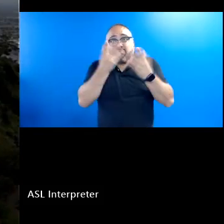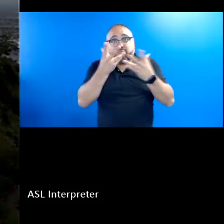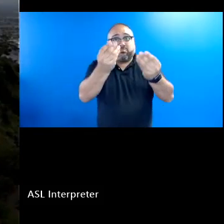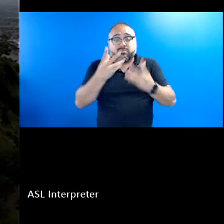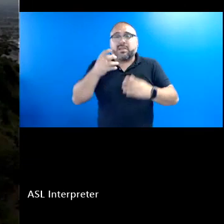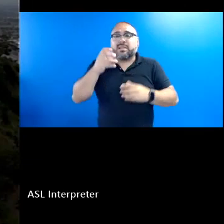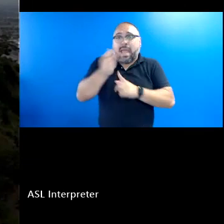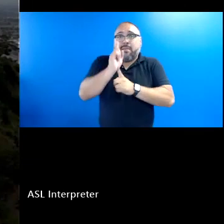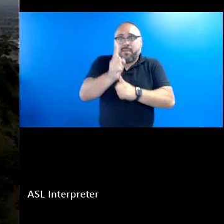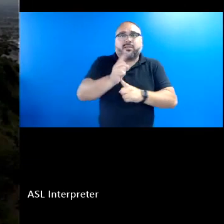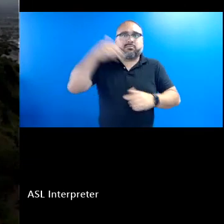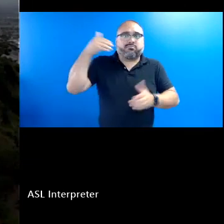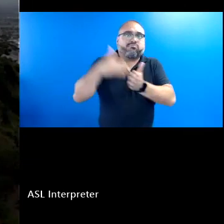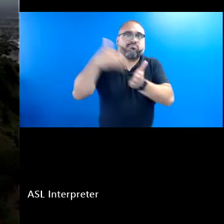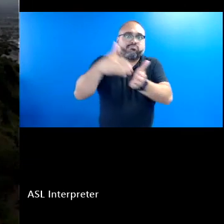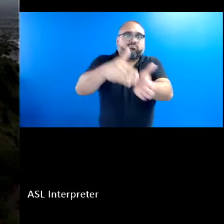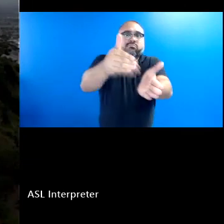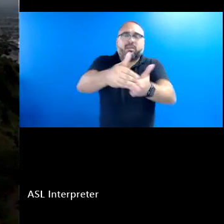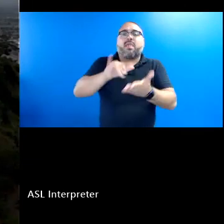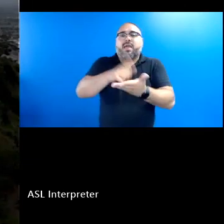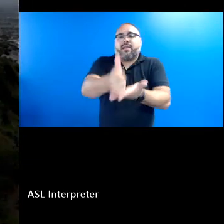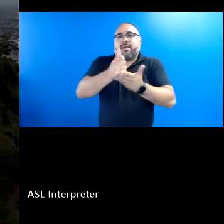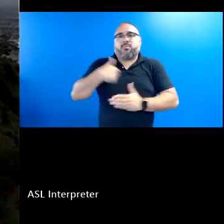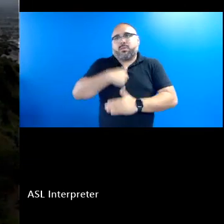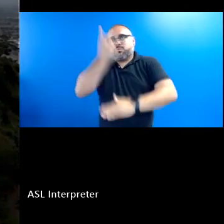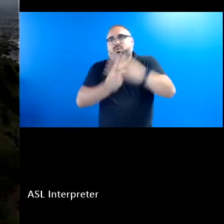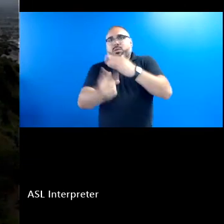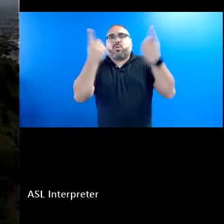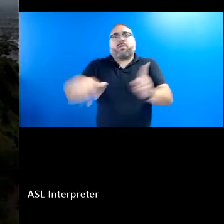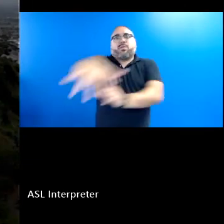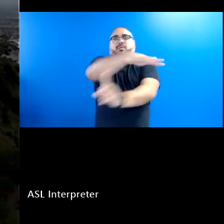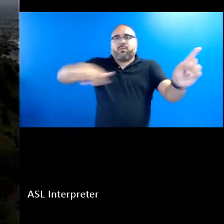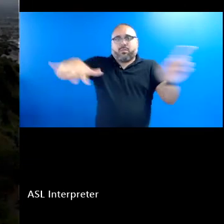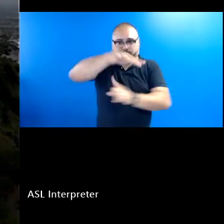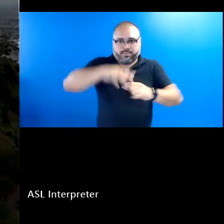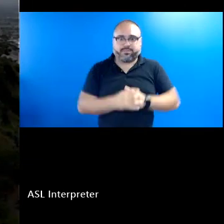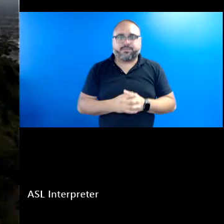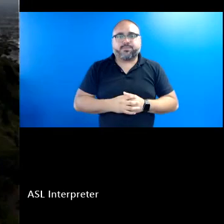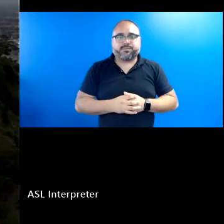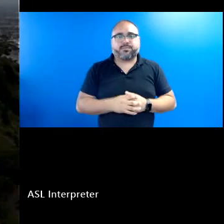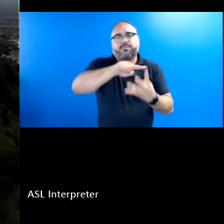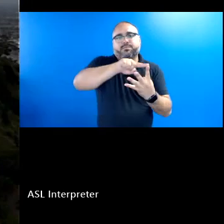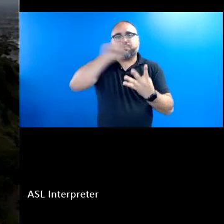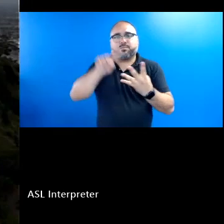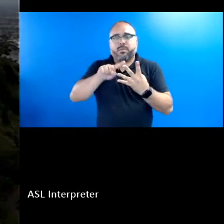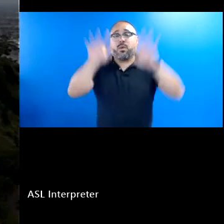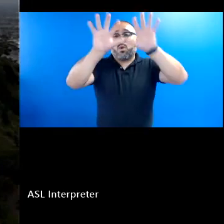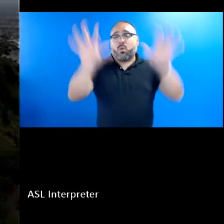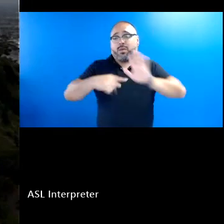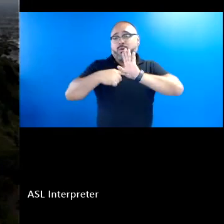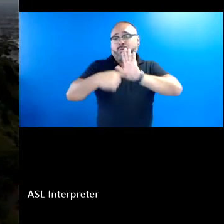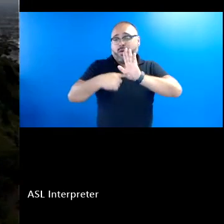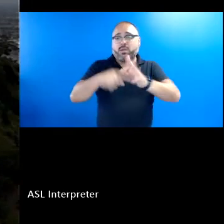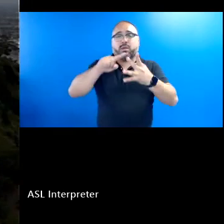keep track of what's actually going on out in the environment. We do also have weather modeling and fuel